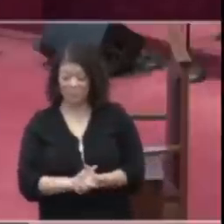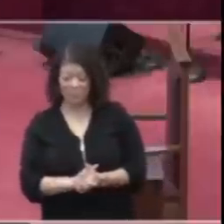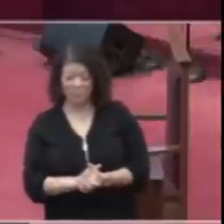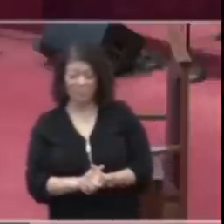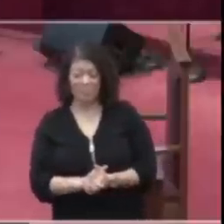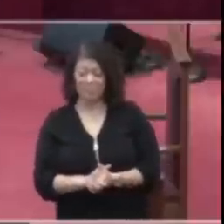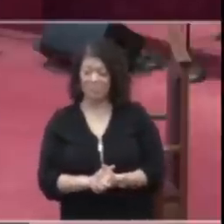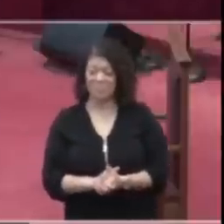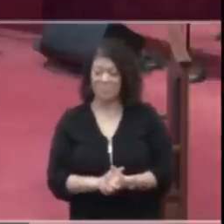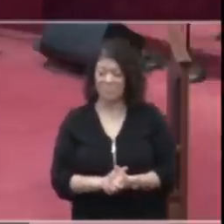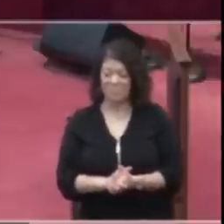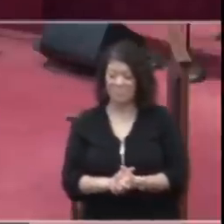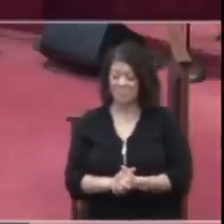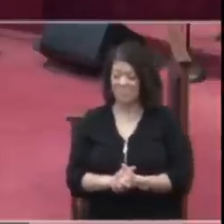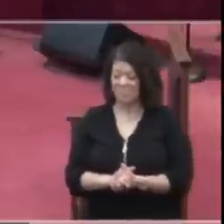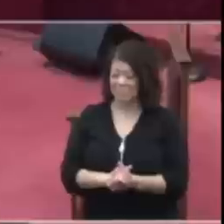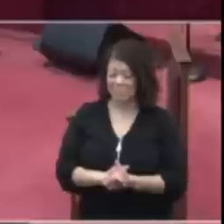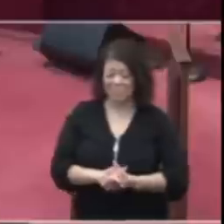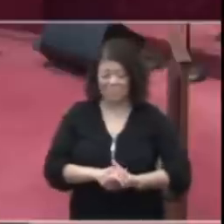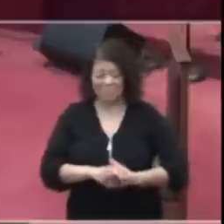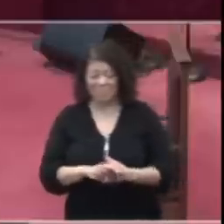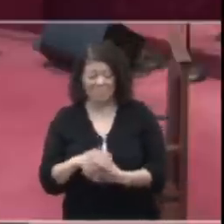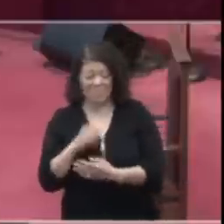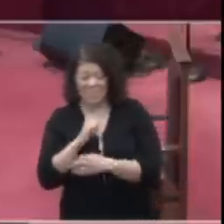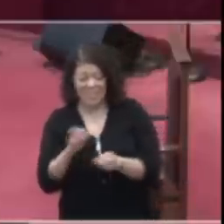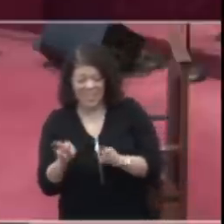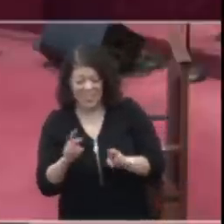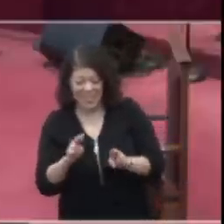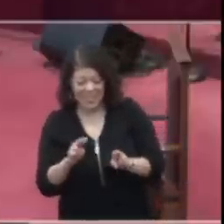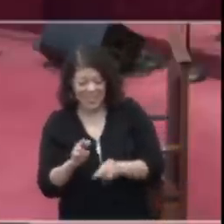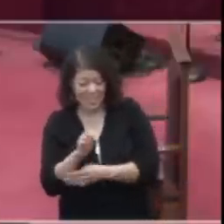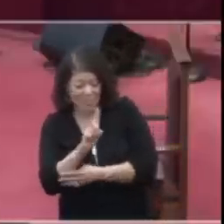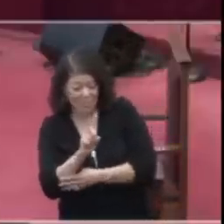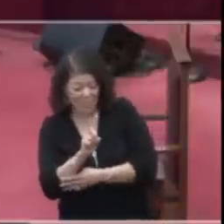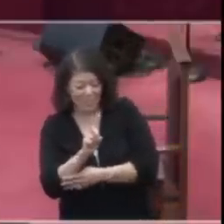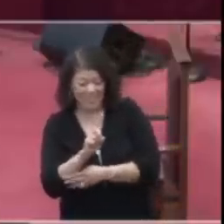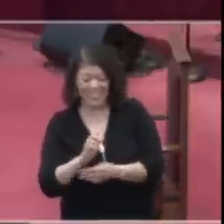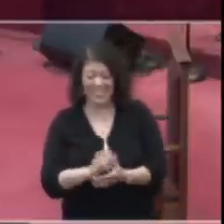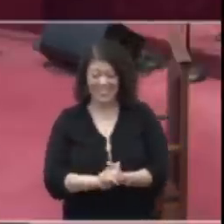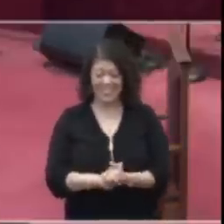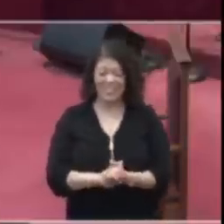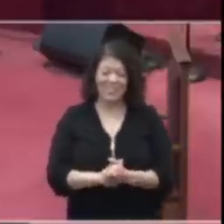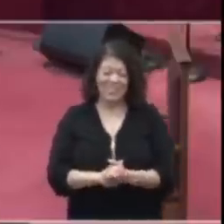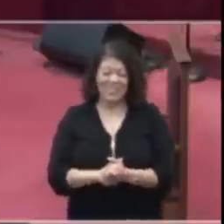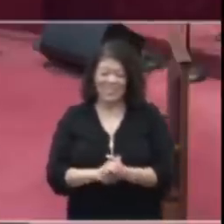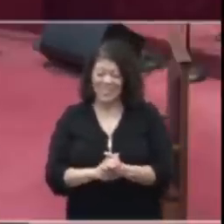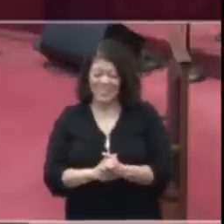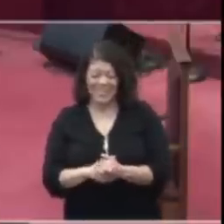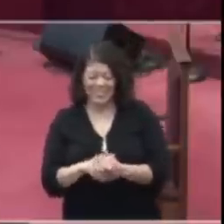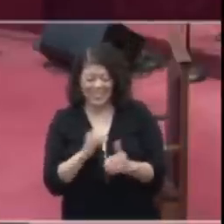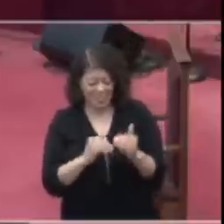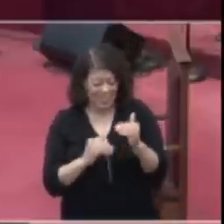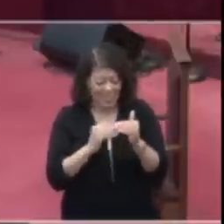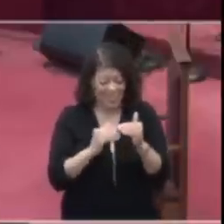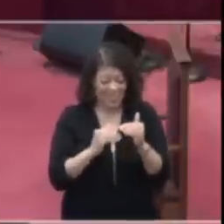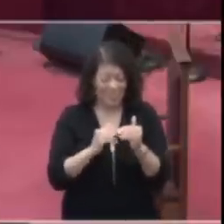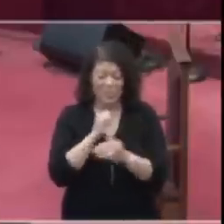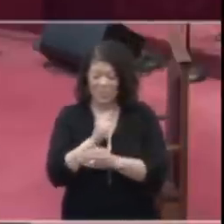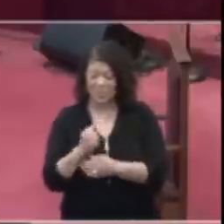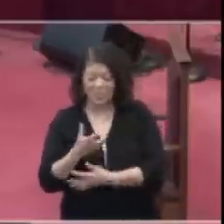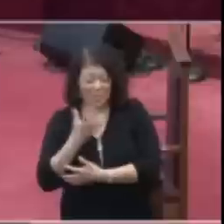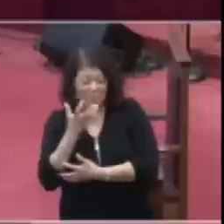Down there. I'm honest with my prayers, Lord. I ain't ready to go to 1. But help me just not to go to 10. Detoxify me from